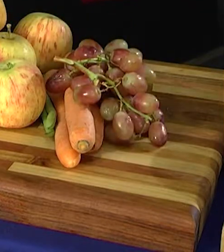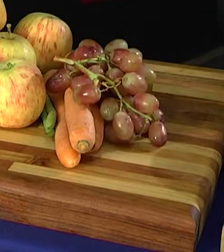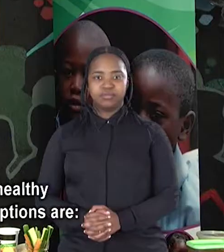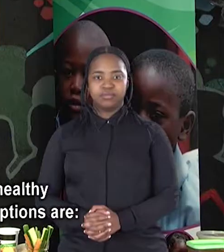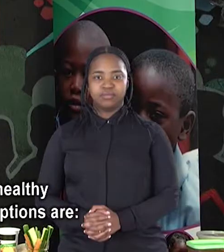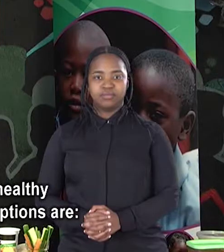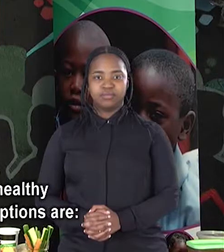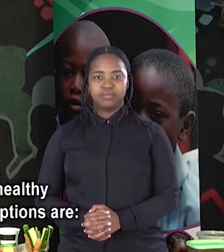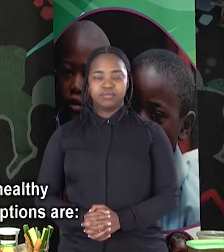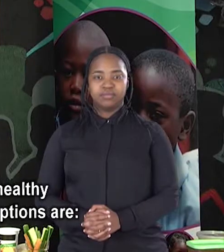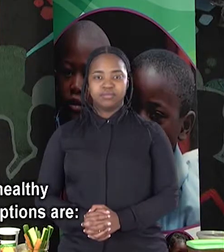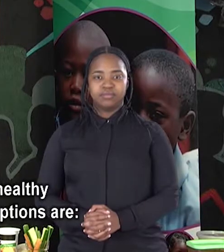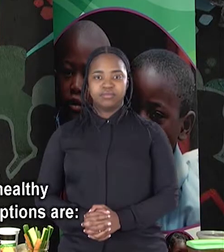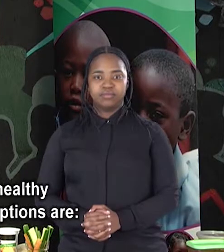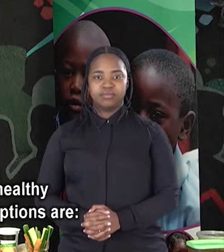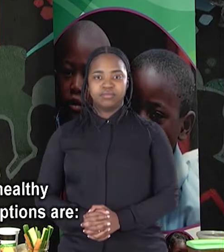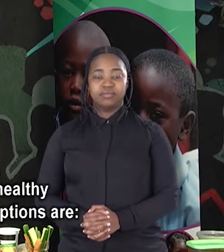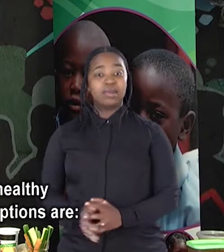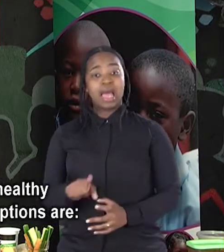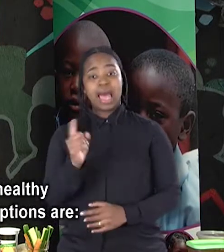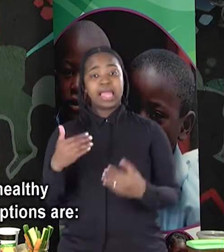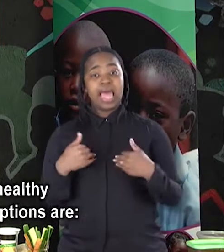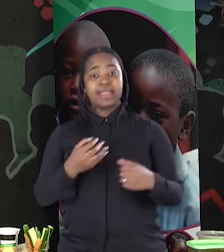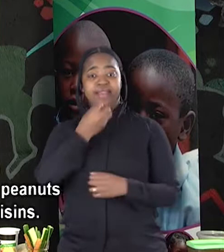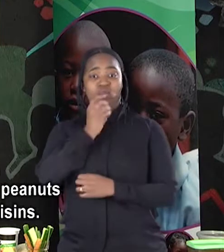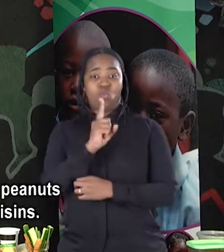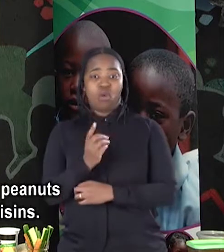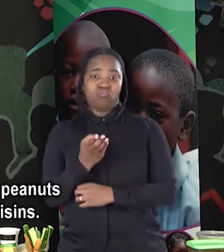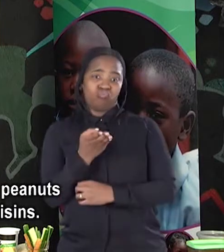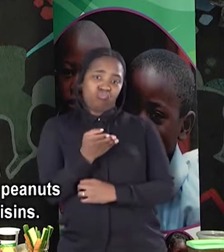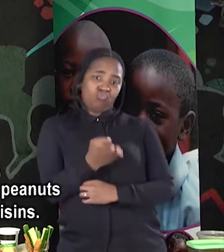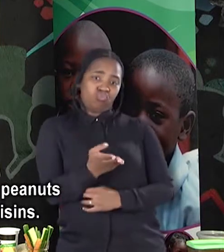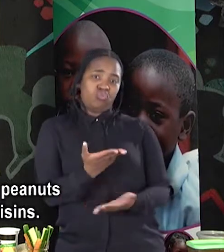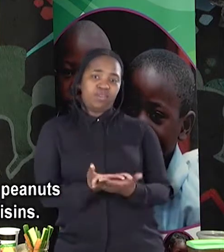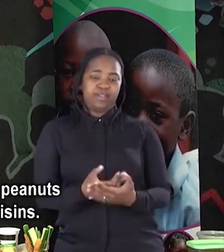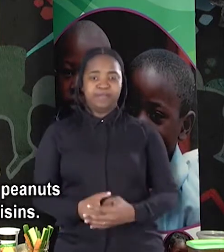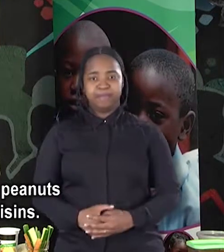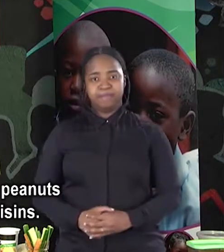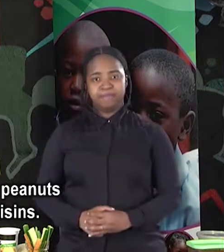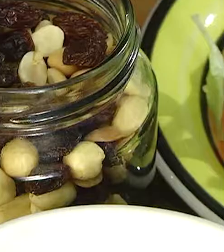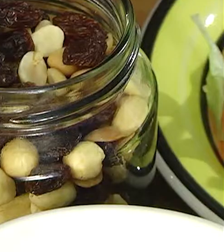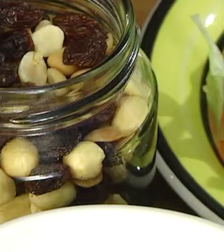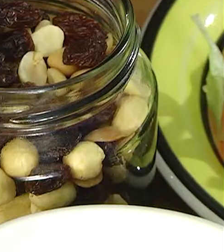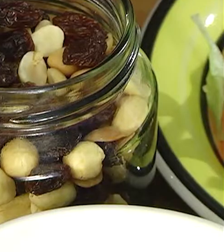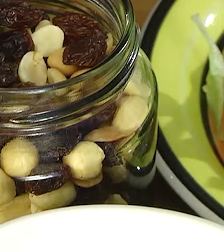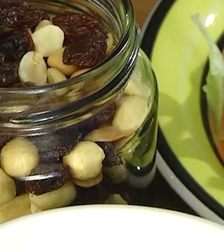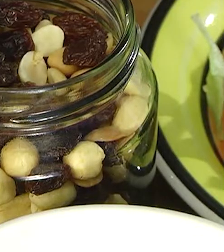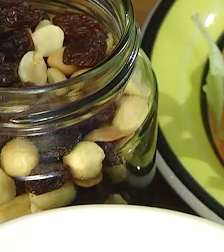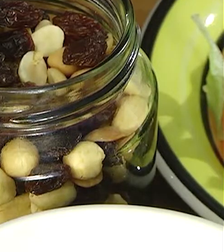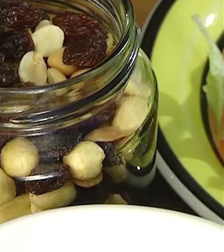Other healthy snacking options would be for instance Unsalted peanuts and raisins